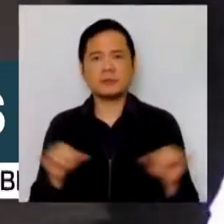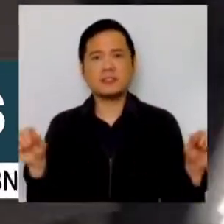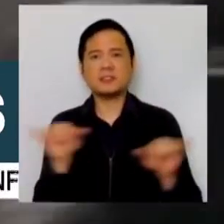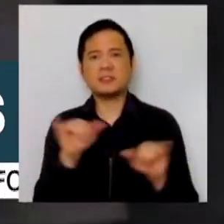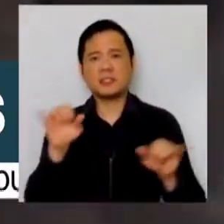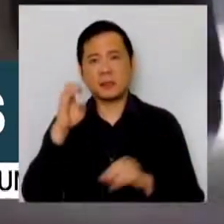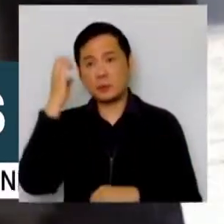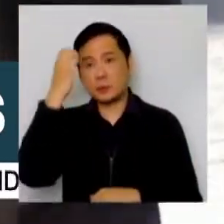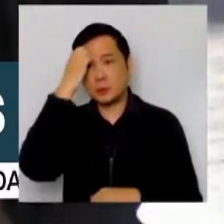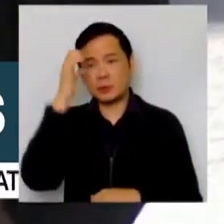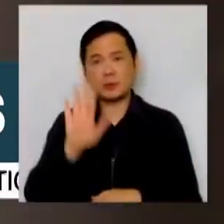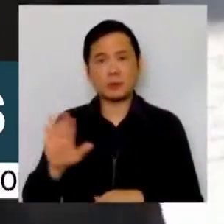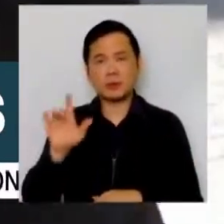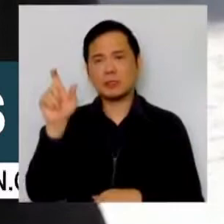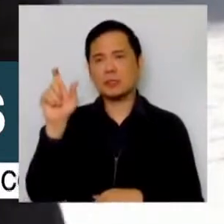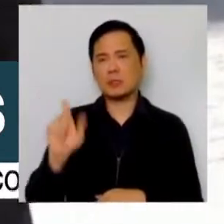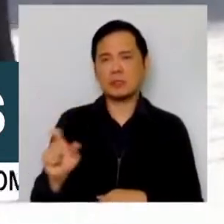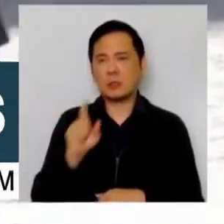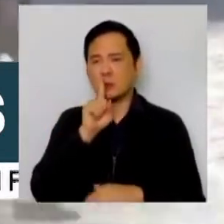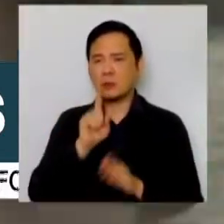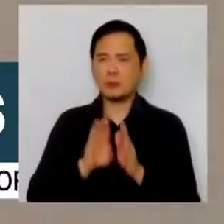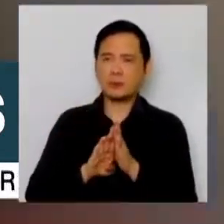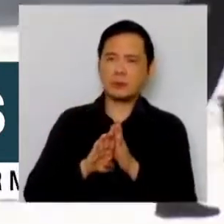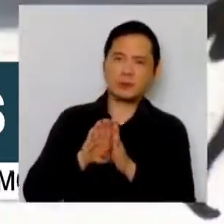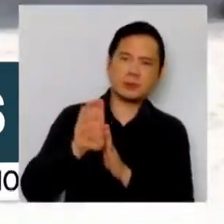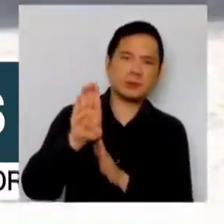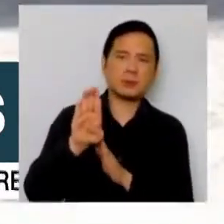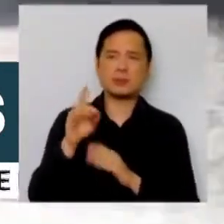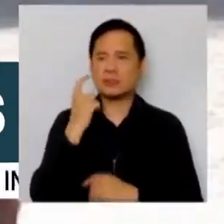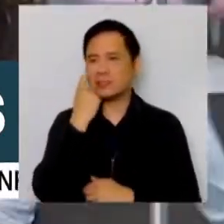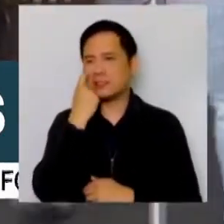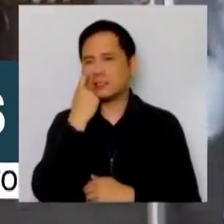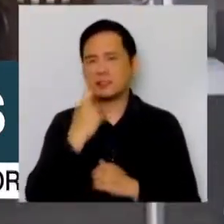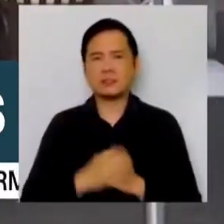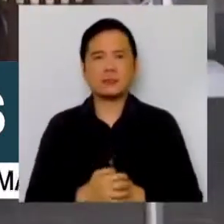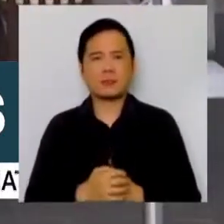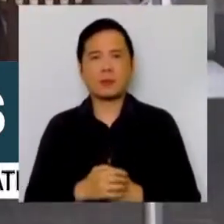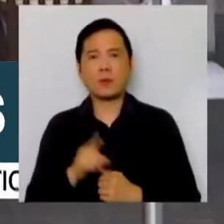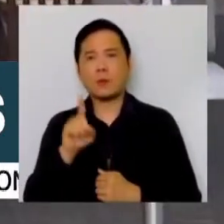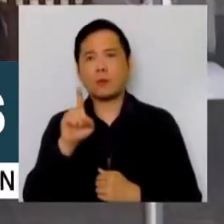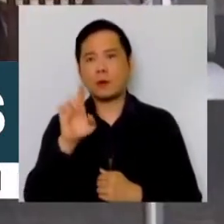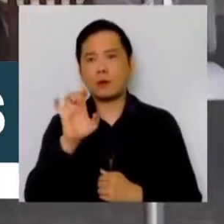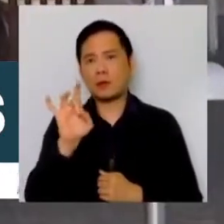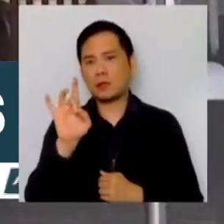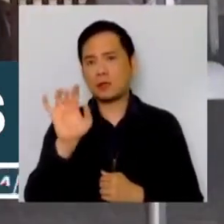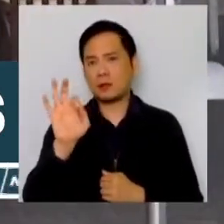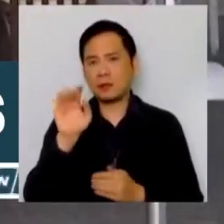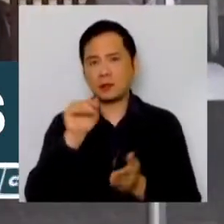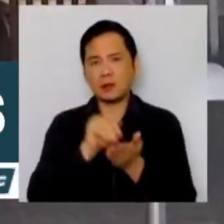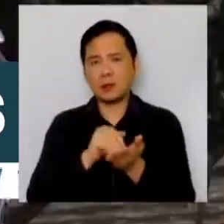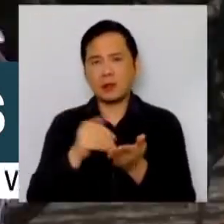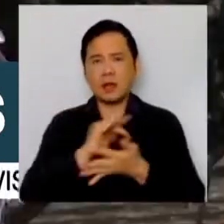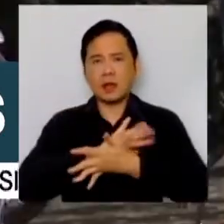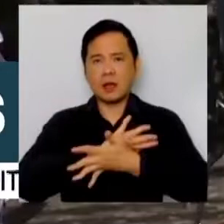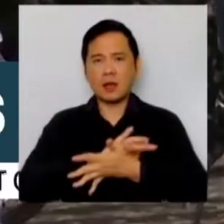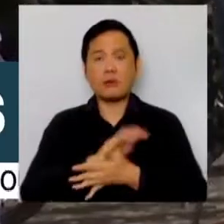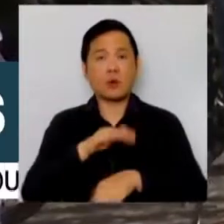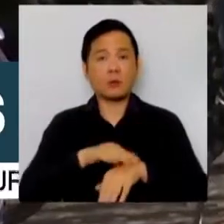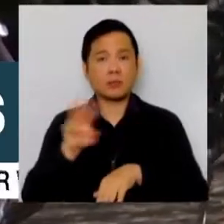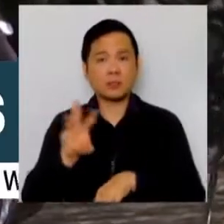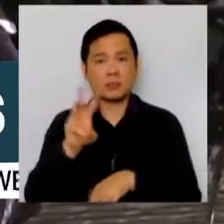Italy has seen its COVID cases soar in recent days. It recorded 189,000 infections Wednesday.